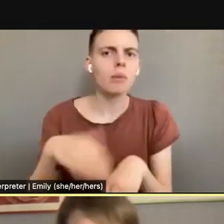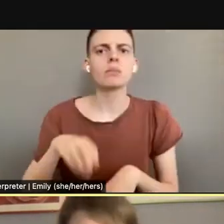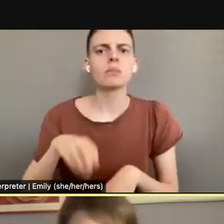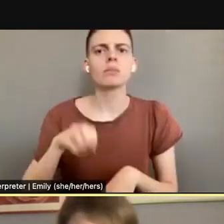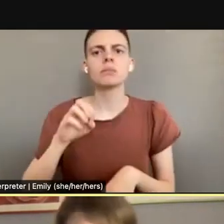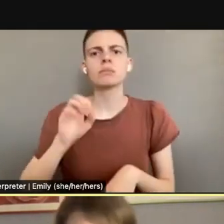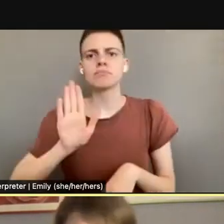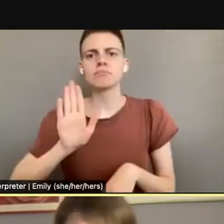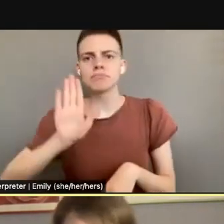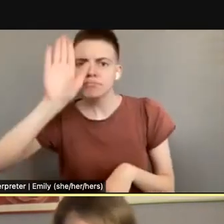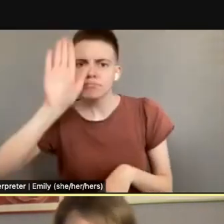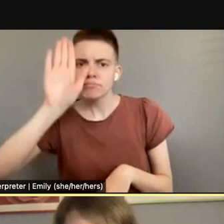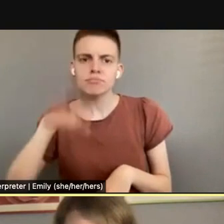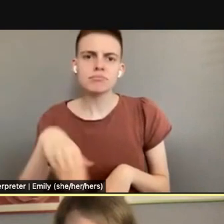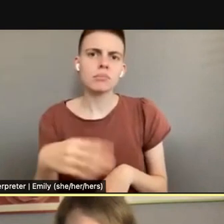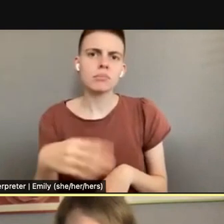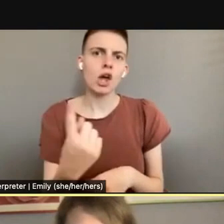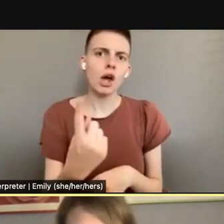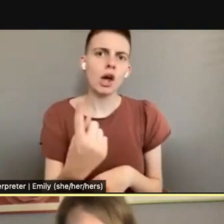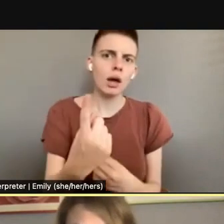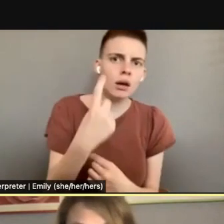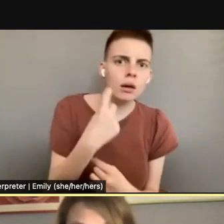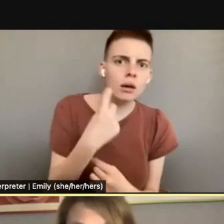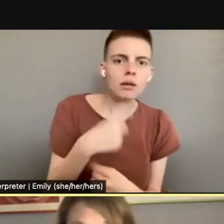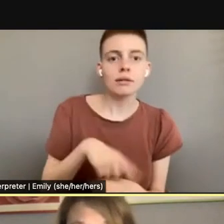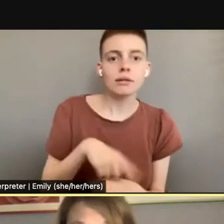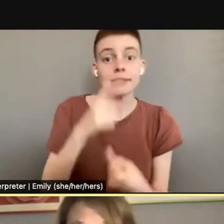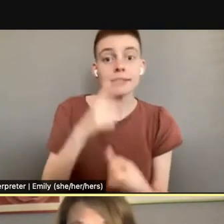or something you disagree with.